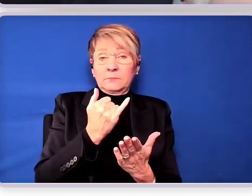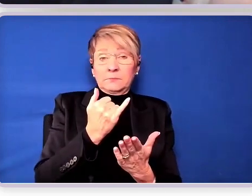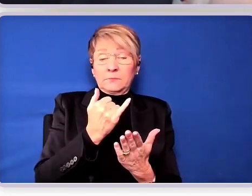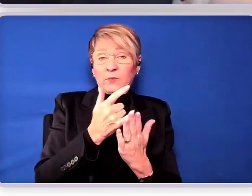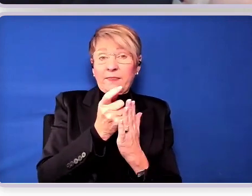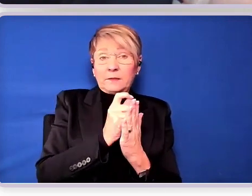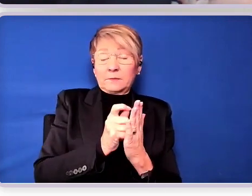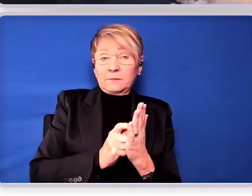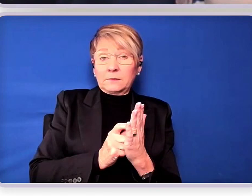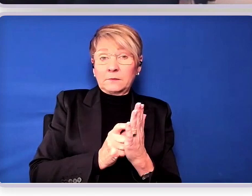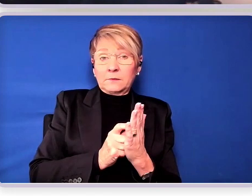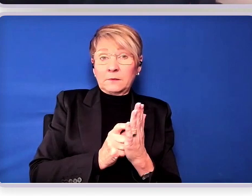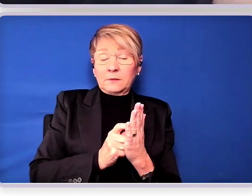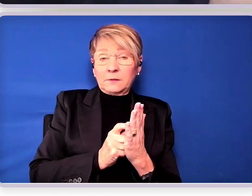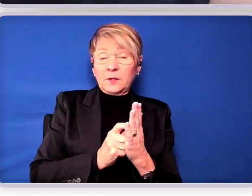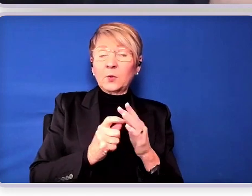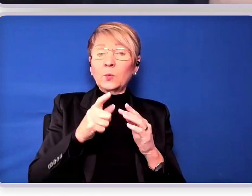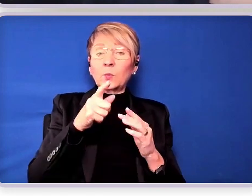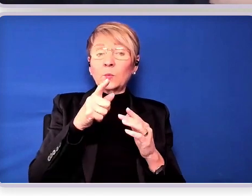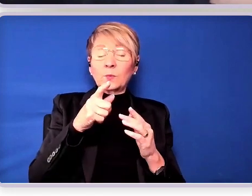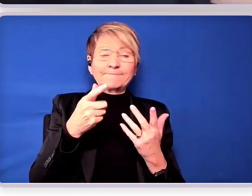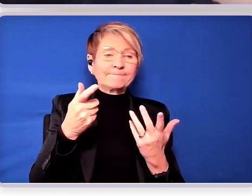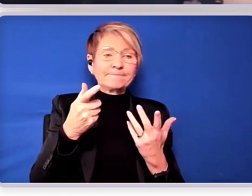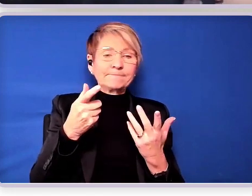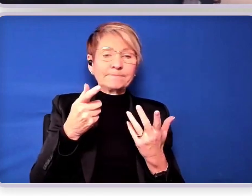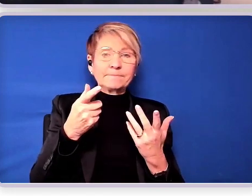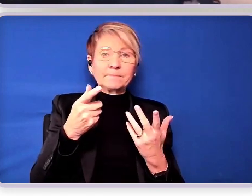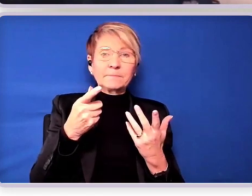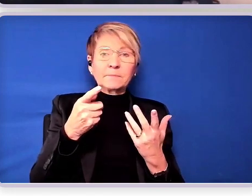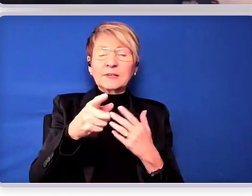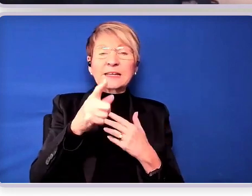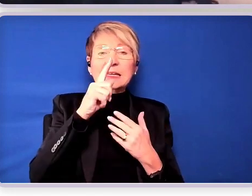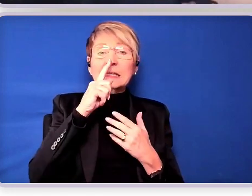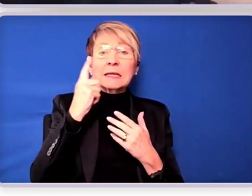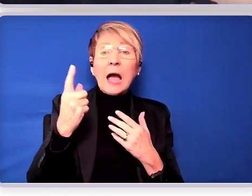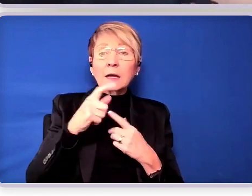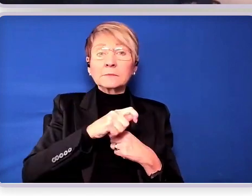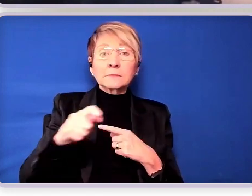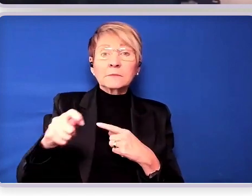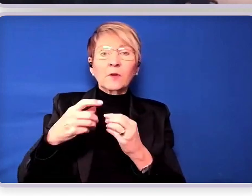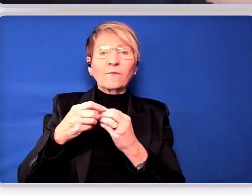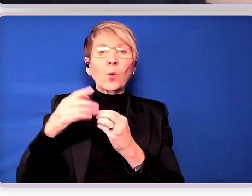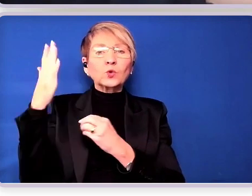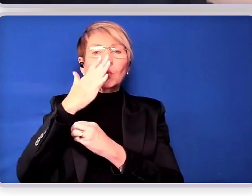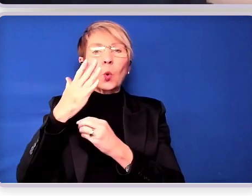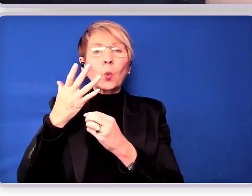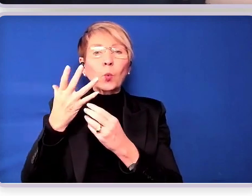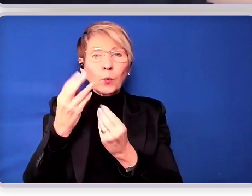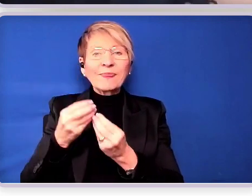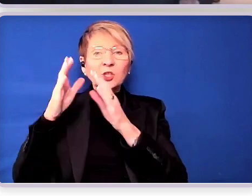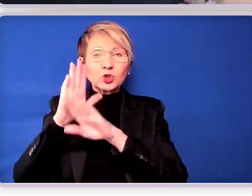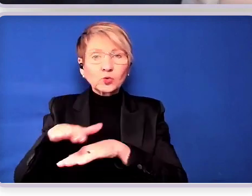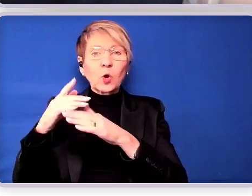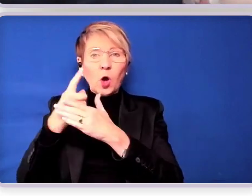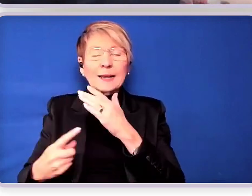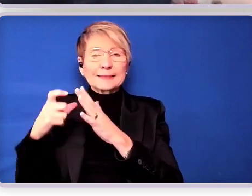you to use them in a segregated school for kids with disabilities. It's a bit technical, but kids